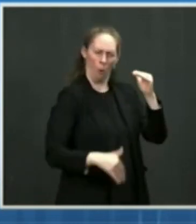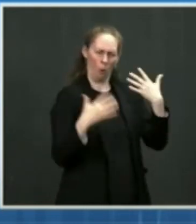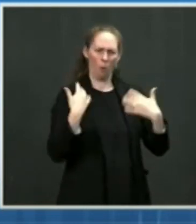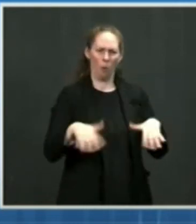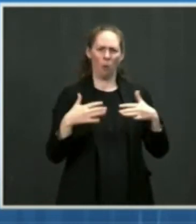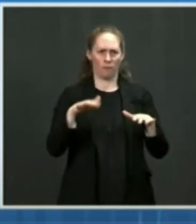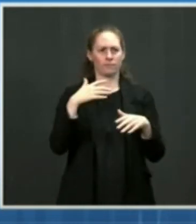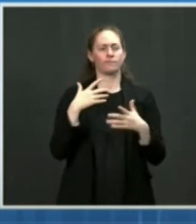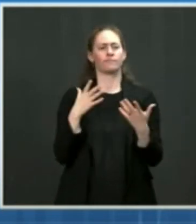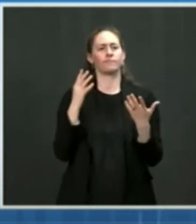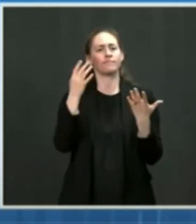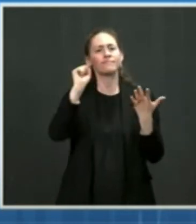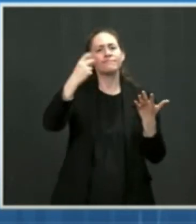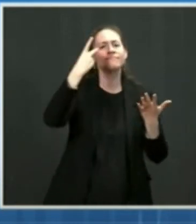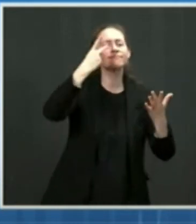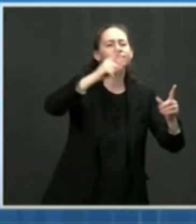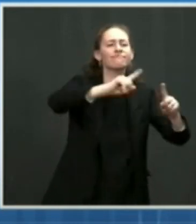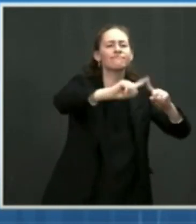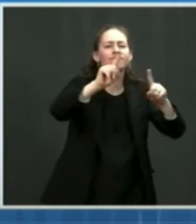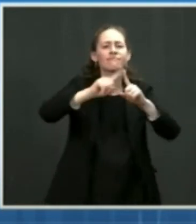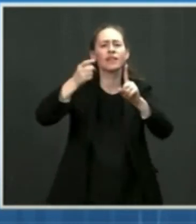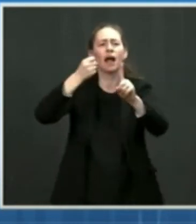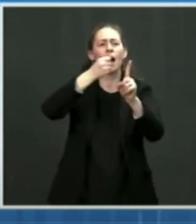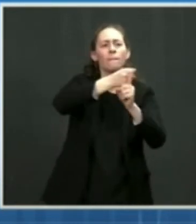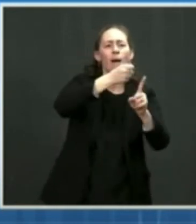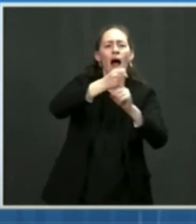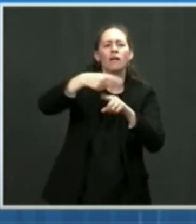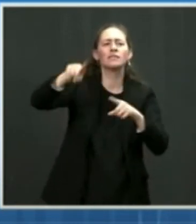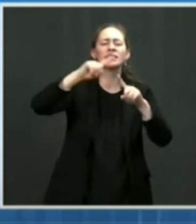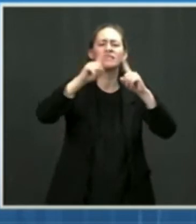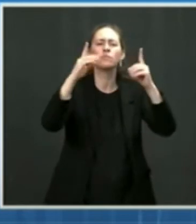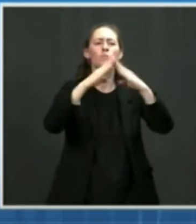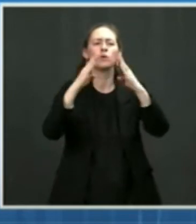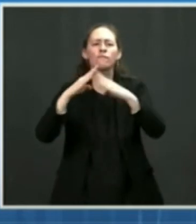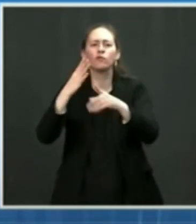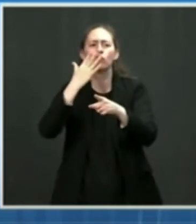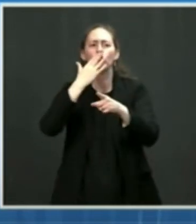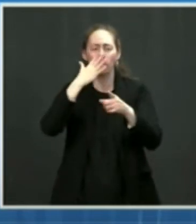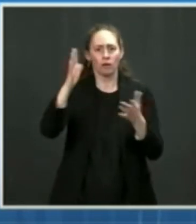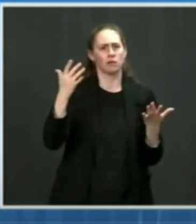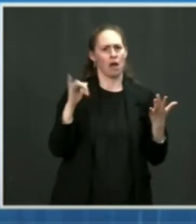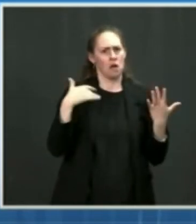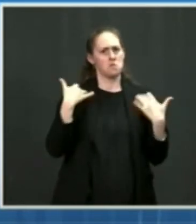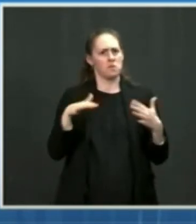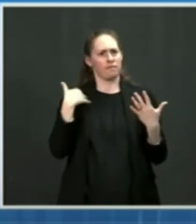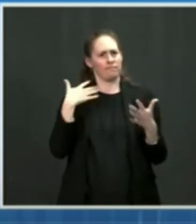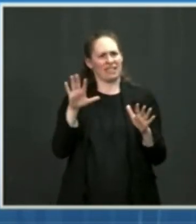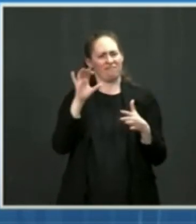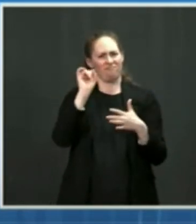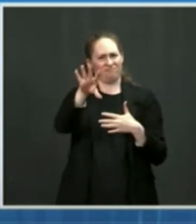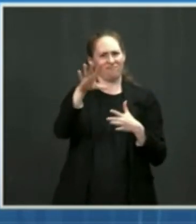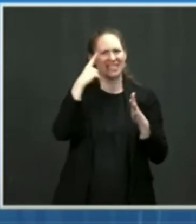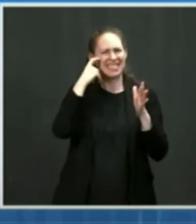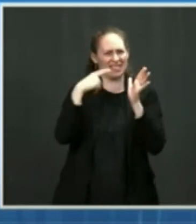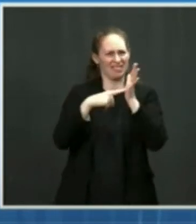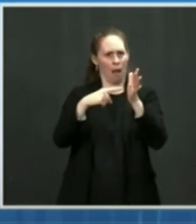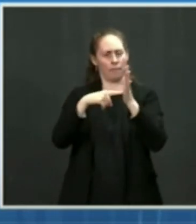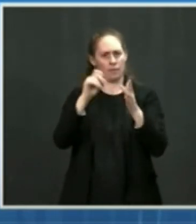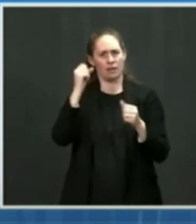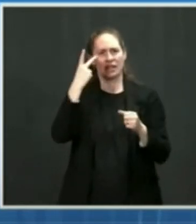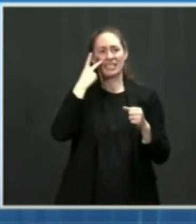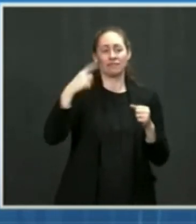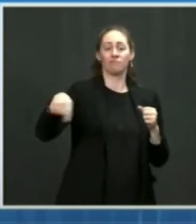on communities of color is just the most recent and glaring example of health inequities that threaten the health of our nation.